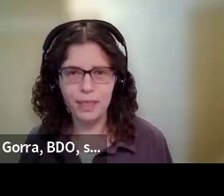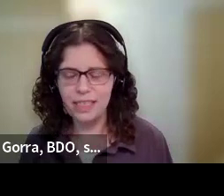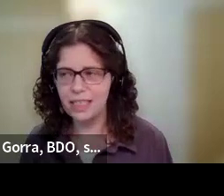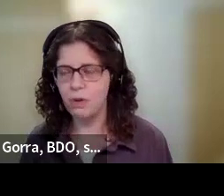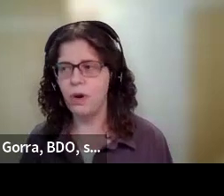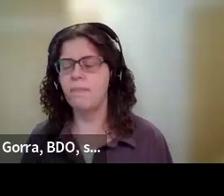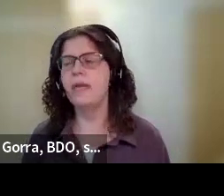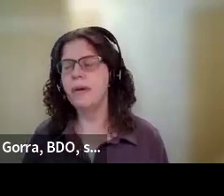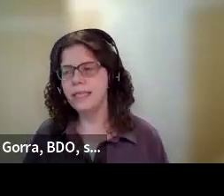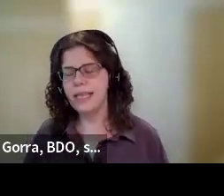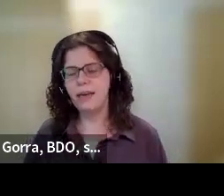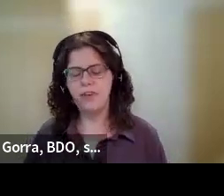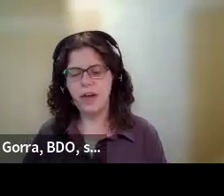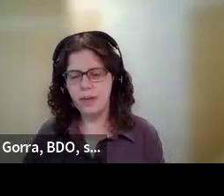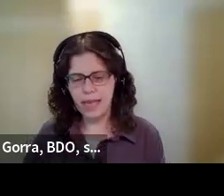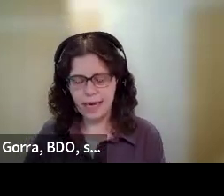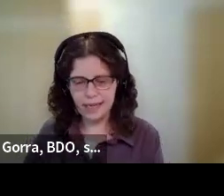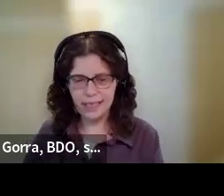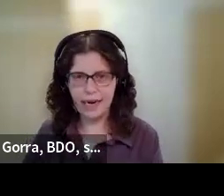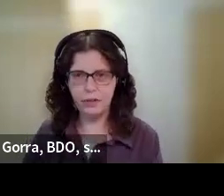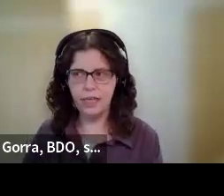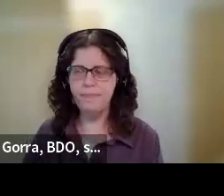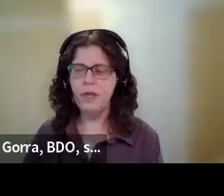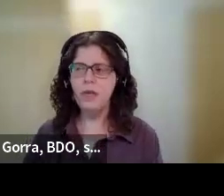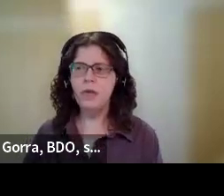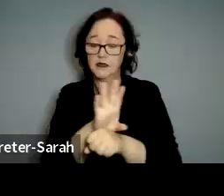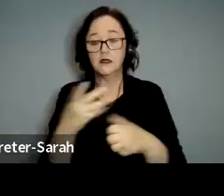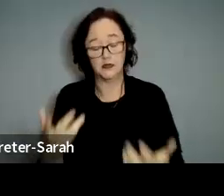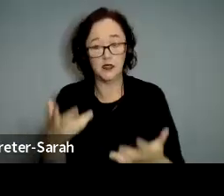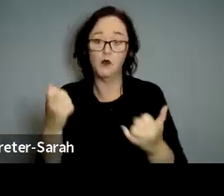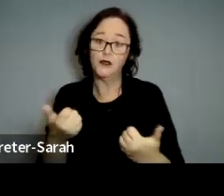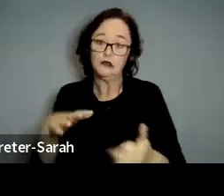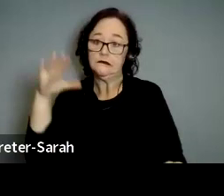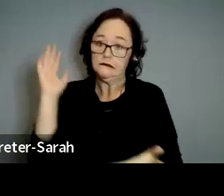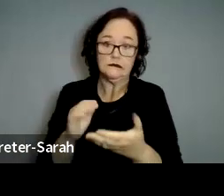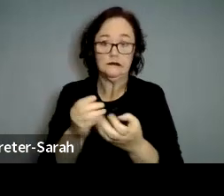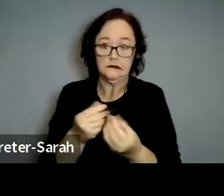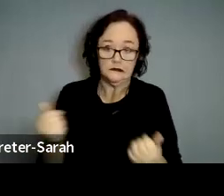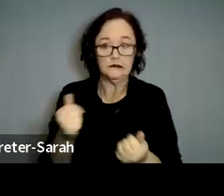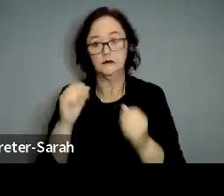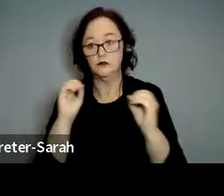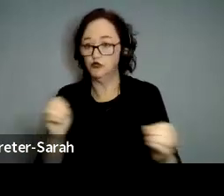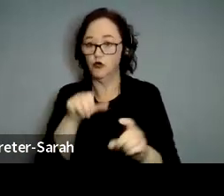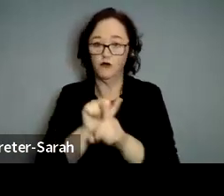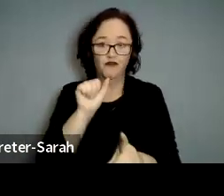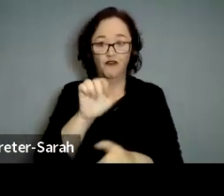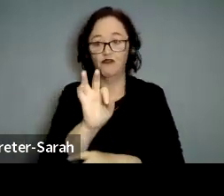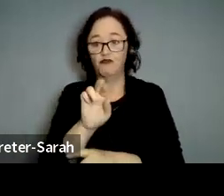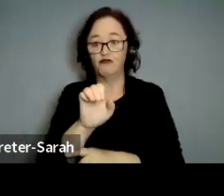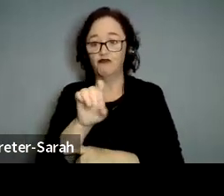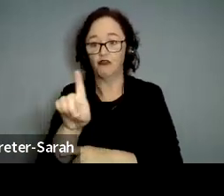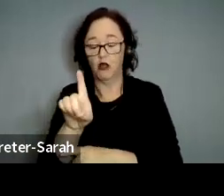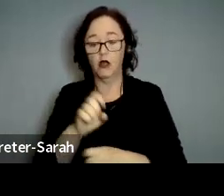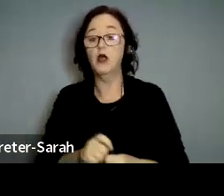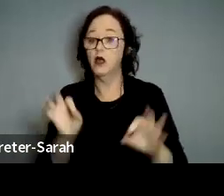sector of business, and we want to minimize that, if not mitigate it entirely. We want to make sure that our resources that we have are